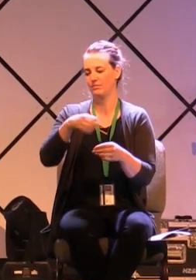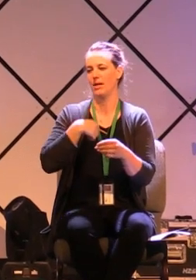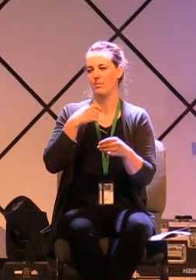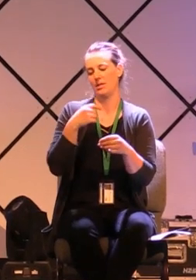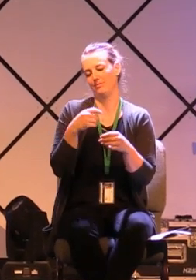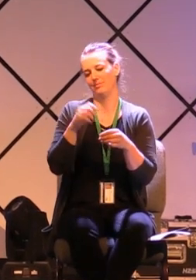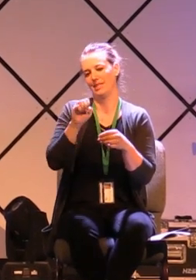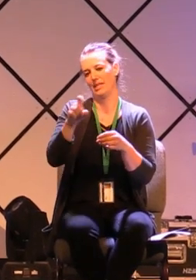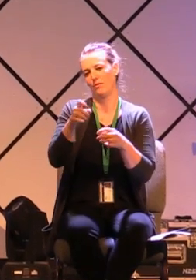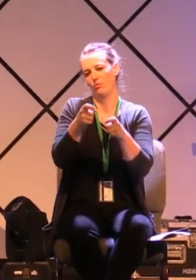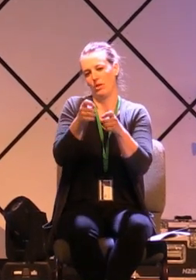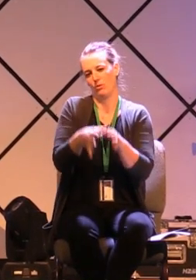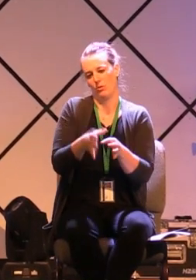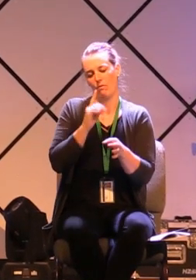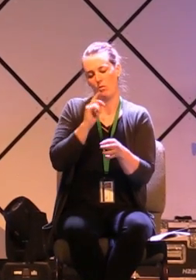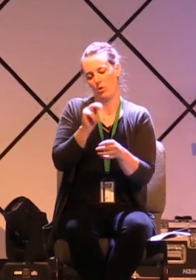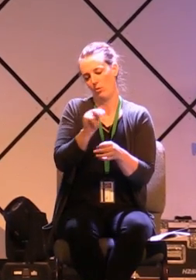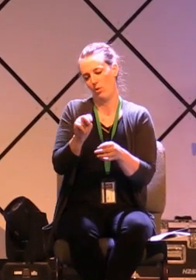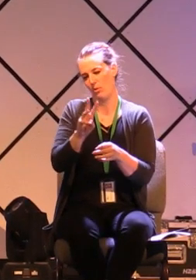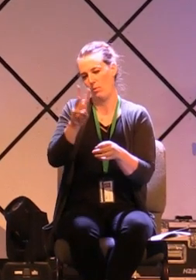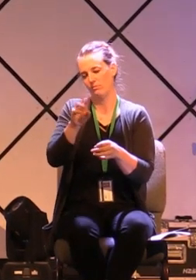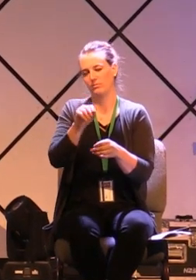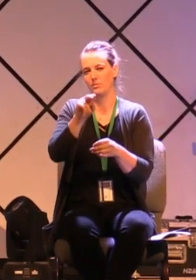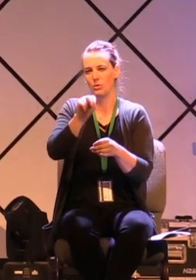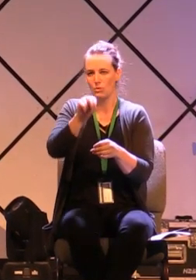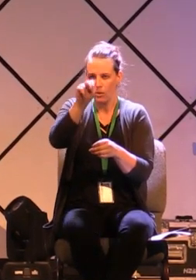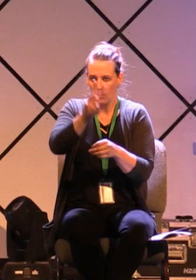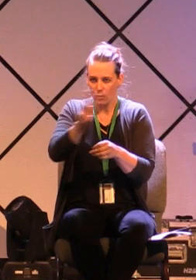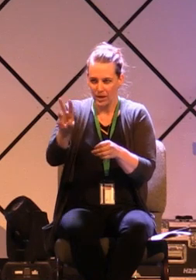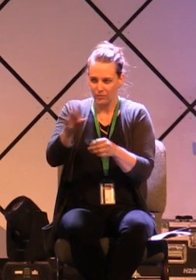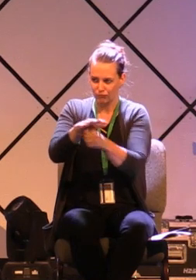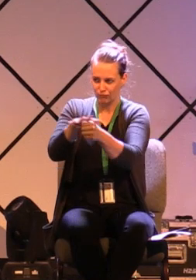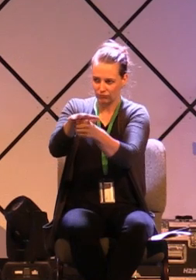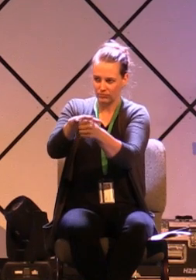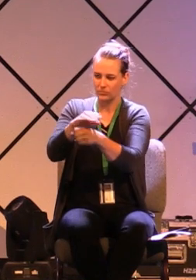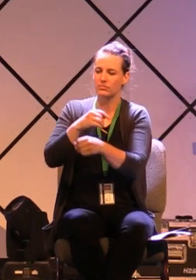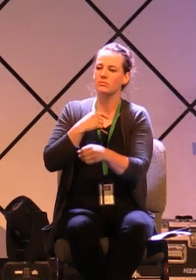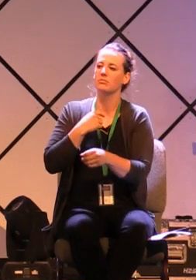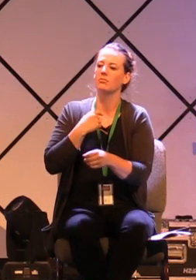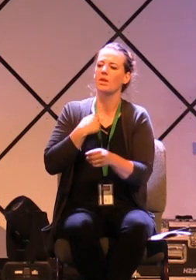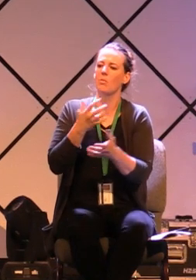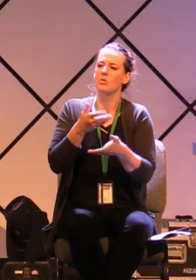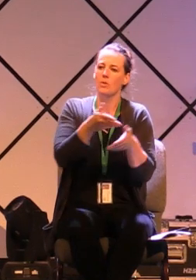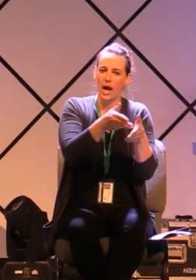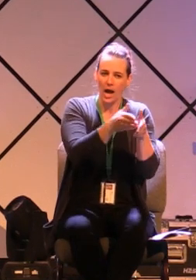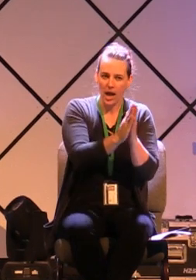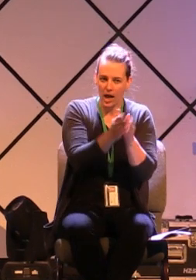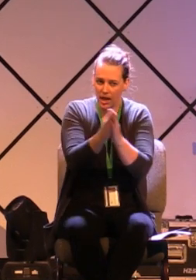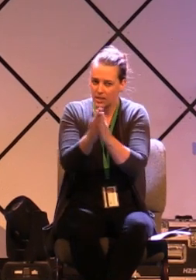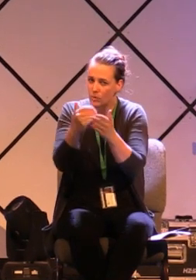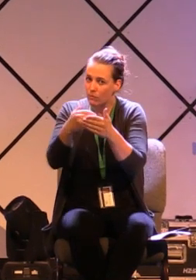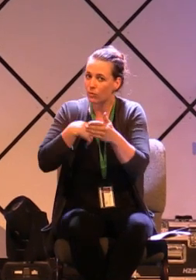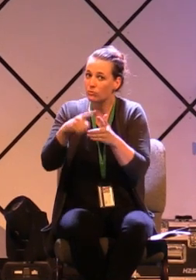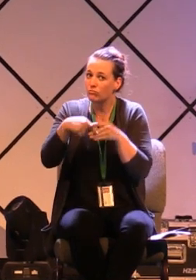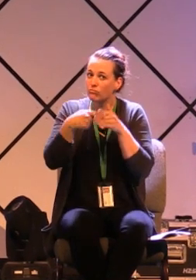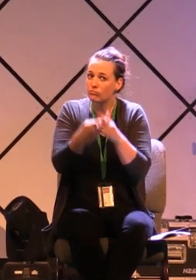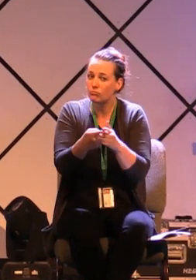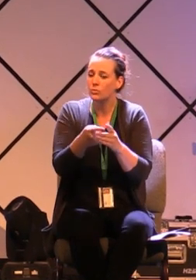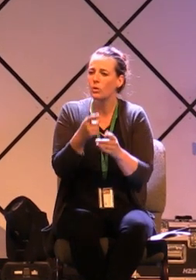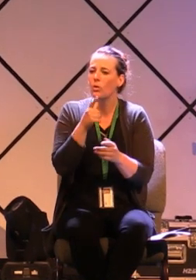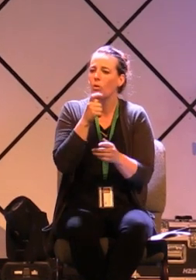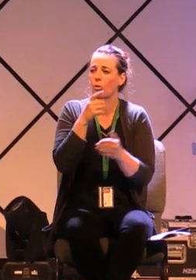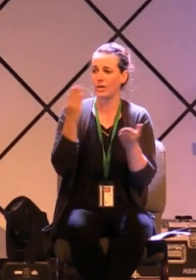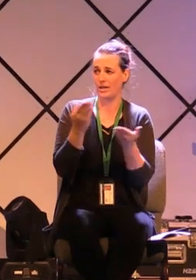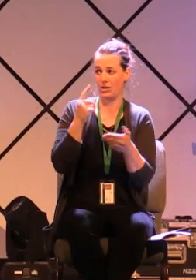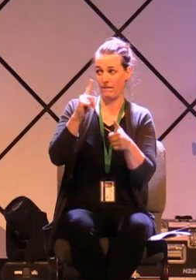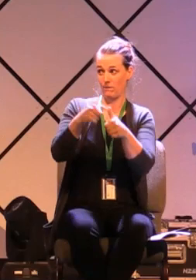for Canine Companions for the Northwest region. And I like to always ask before we get started, who is